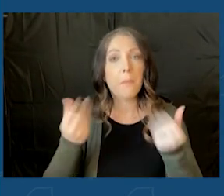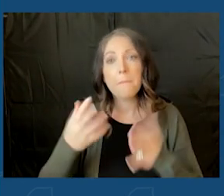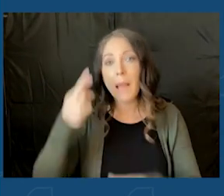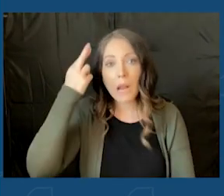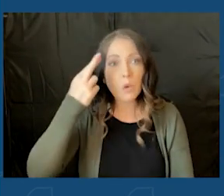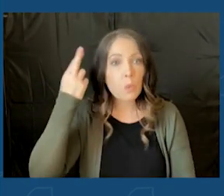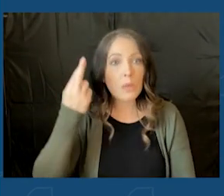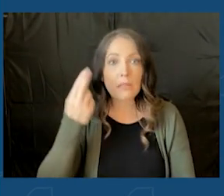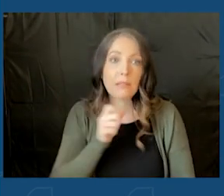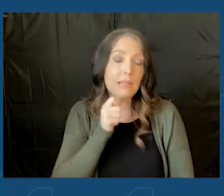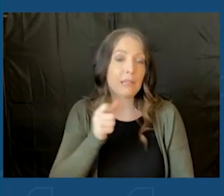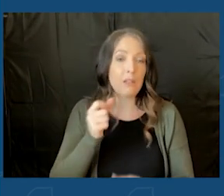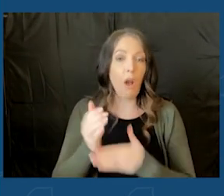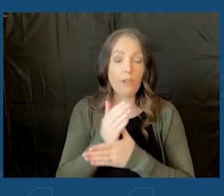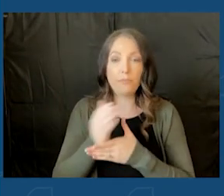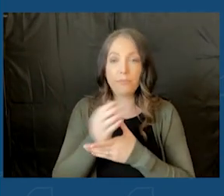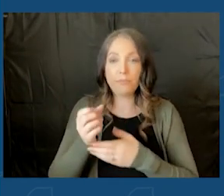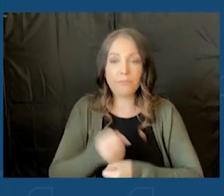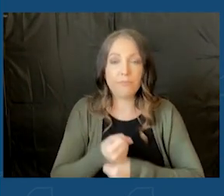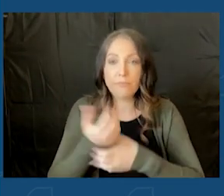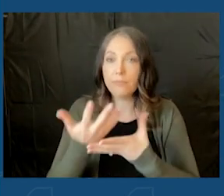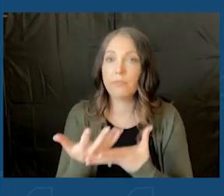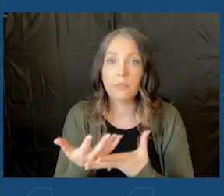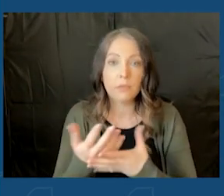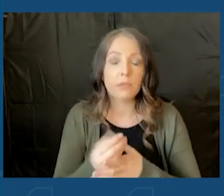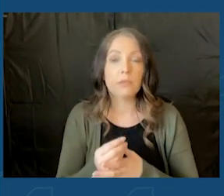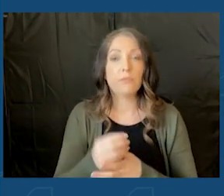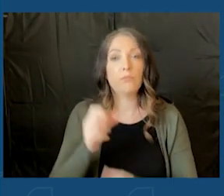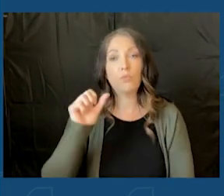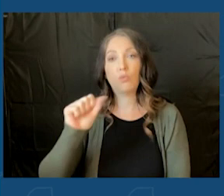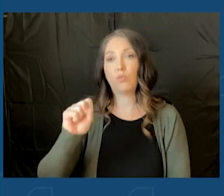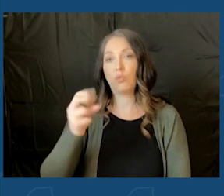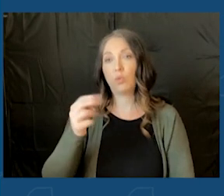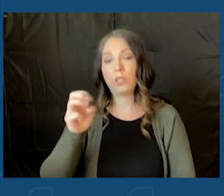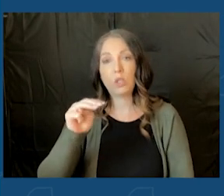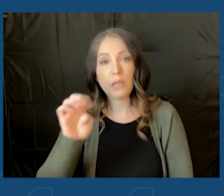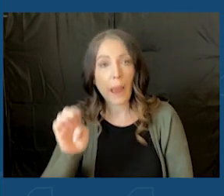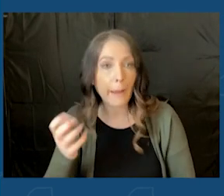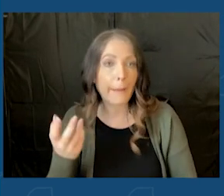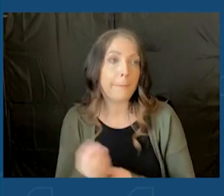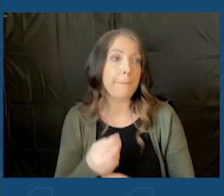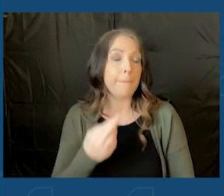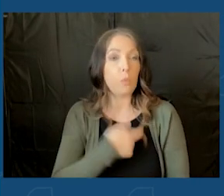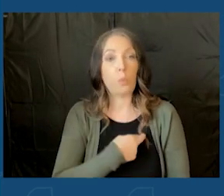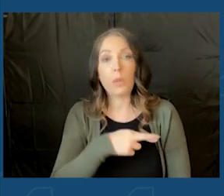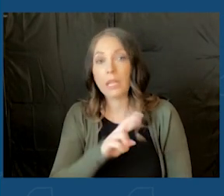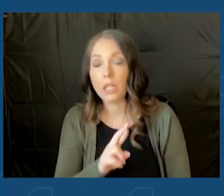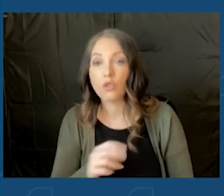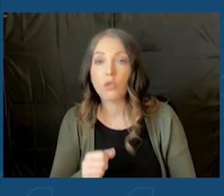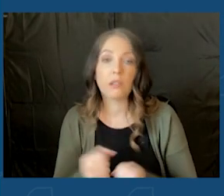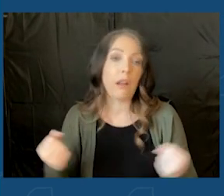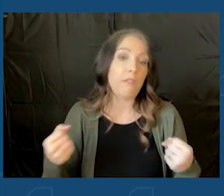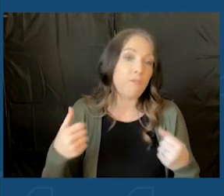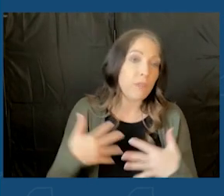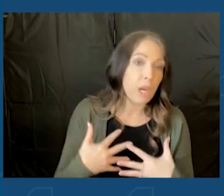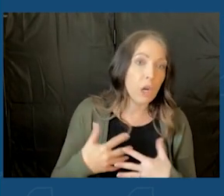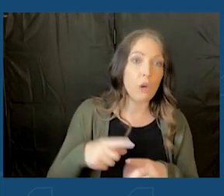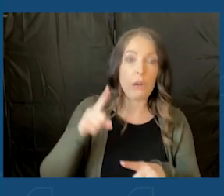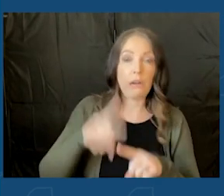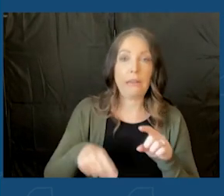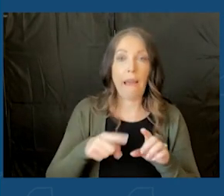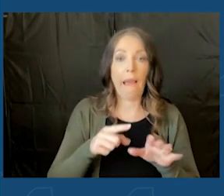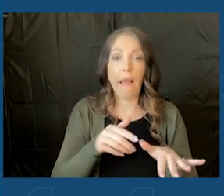trauma, religious beliefs, family dynamics, or an inability to remove themselves from a harmful or unsafe situation.